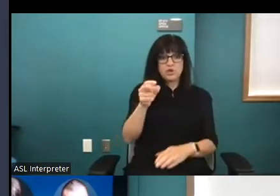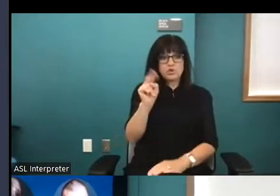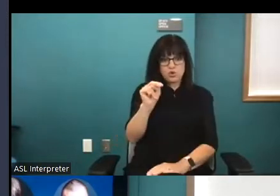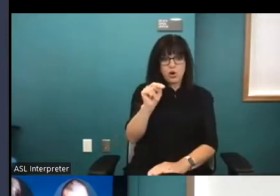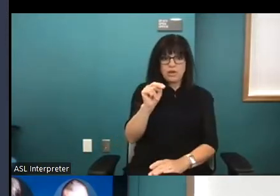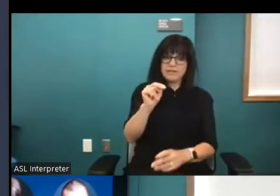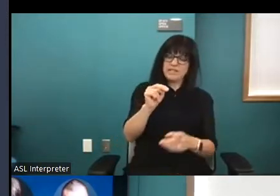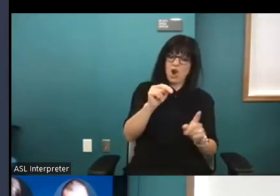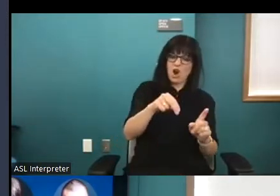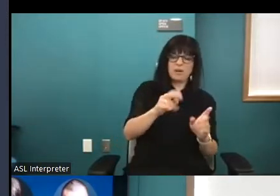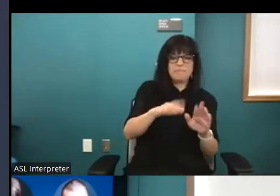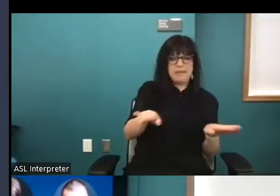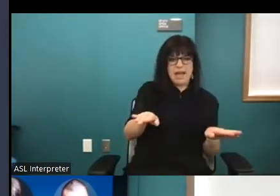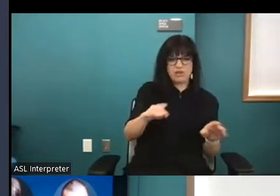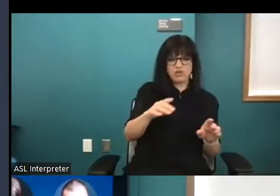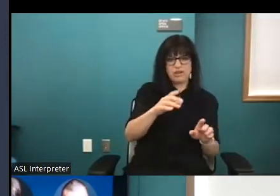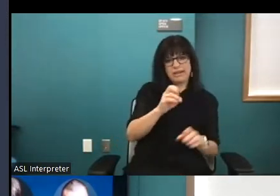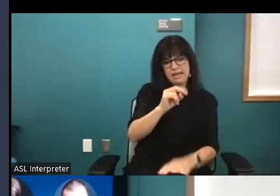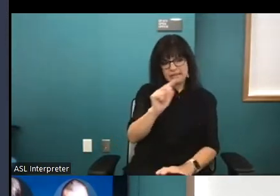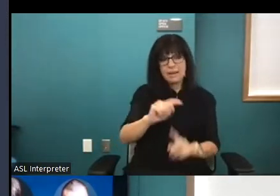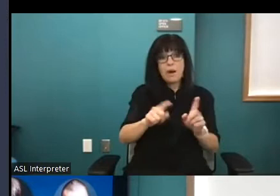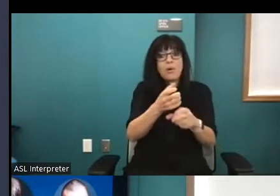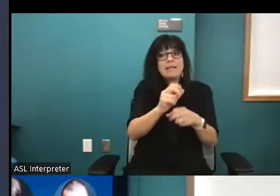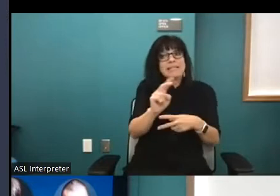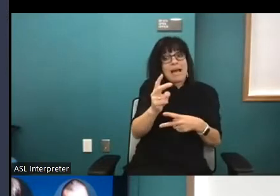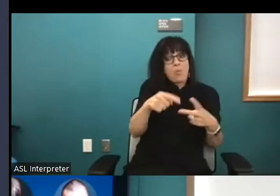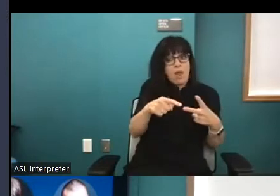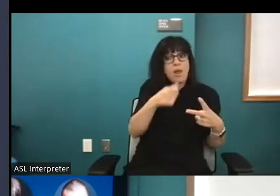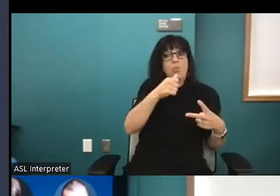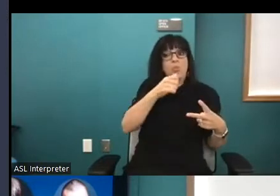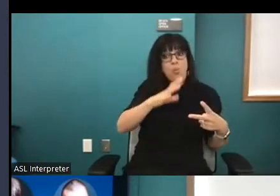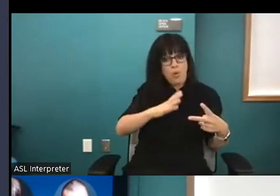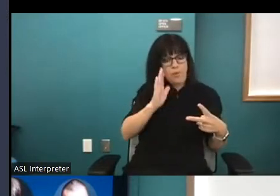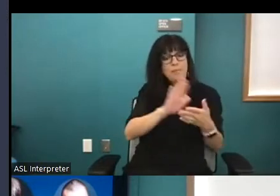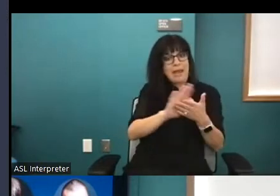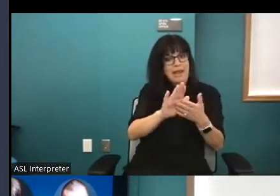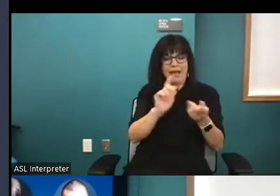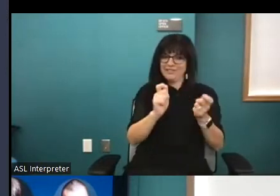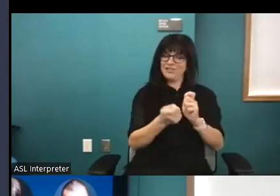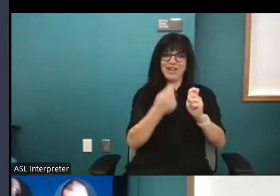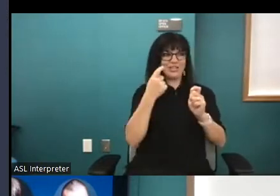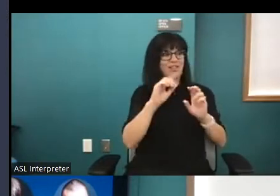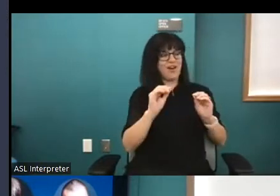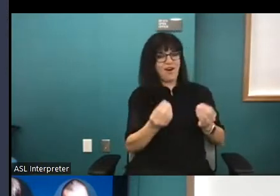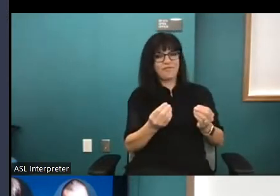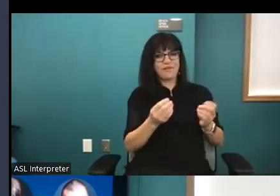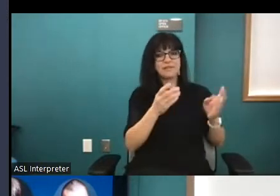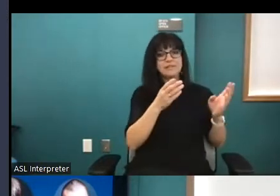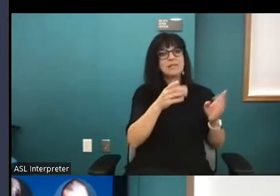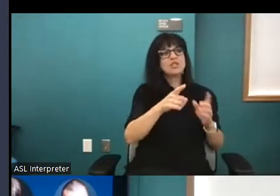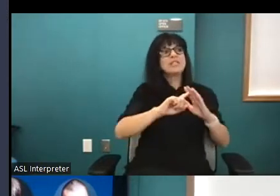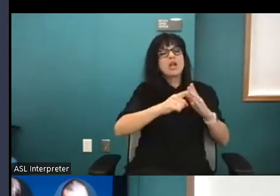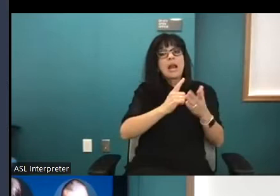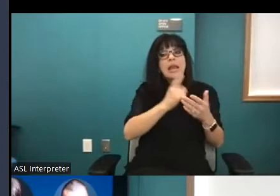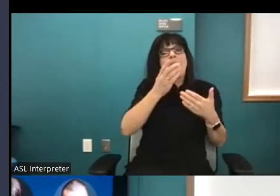but we are getting a 2nd pediatric ENT, a woman, which is going to be a nice change in our office. She's starting